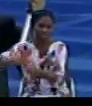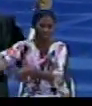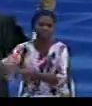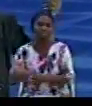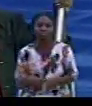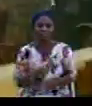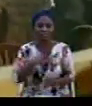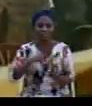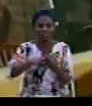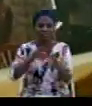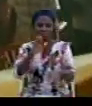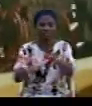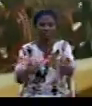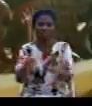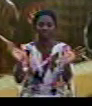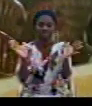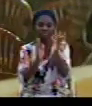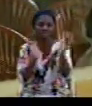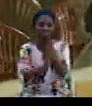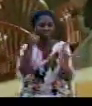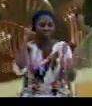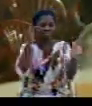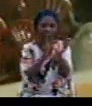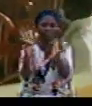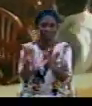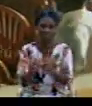for Jesus. Oshé,